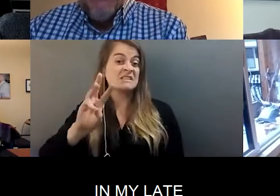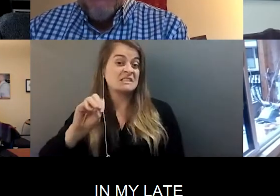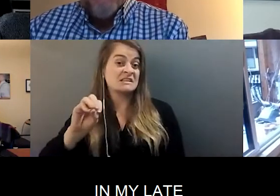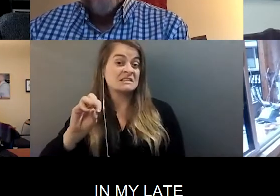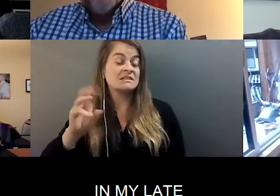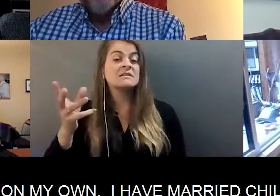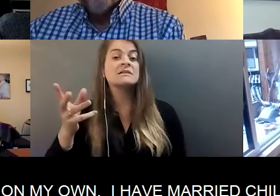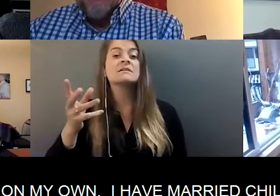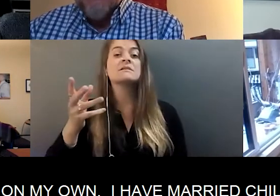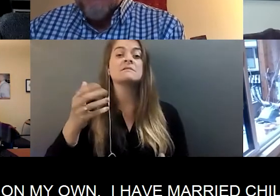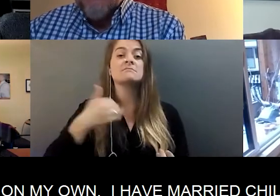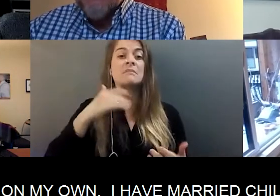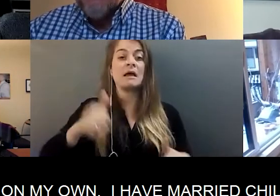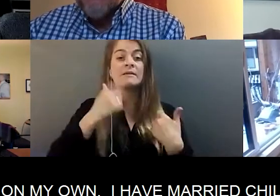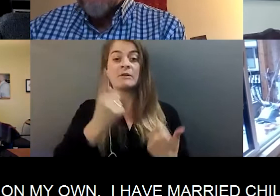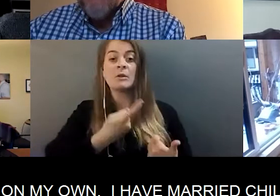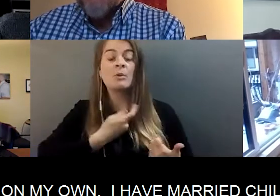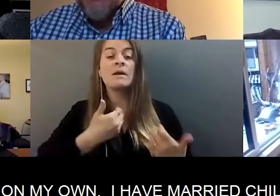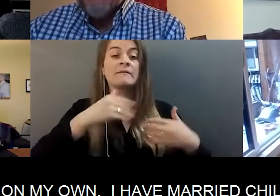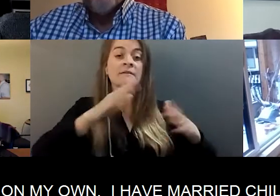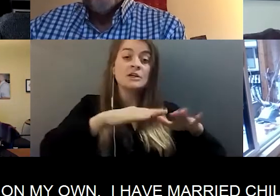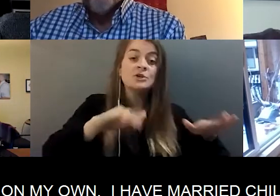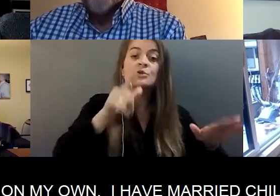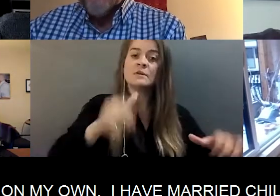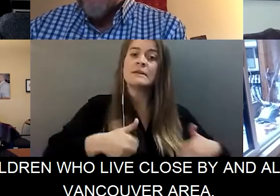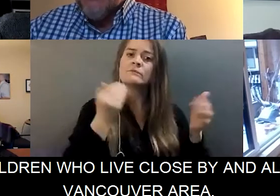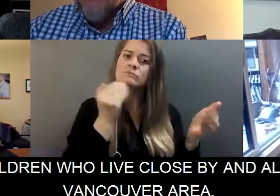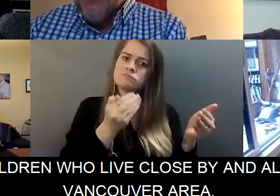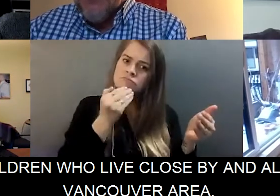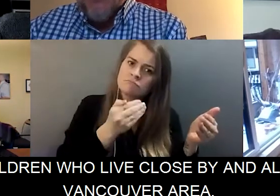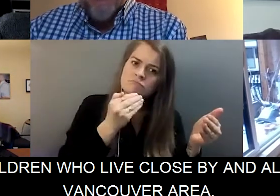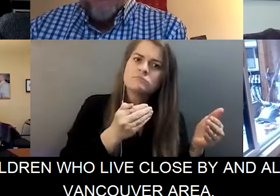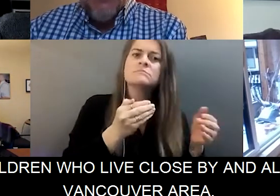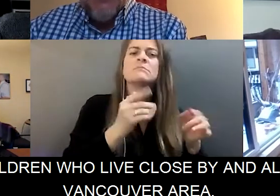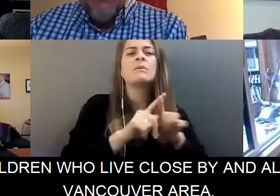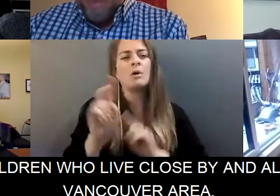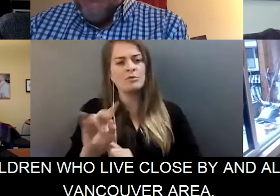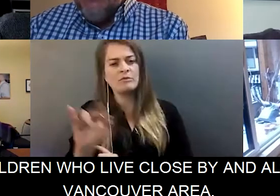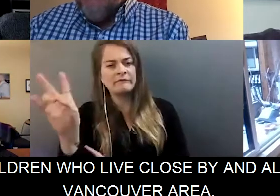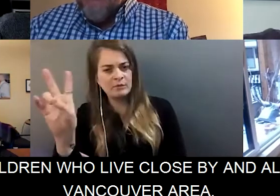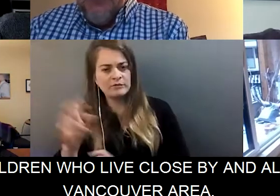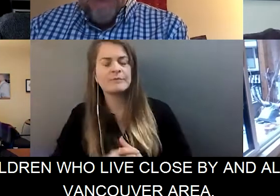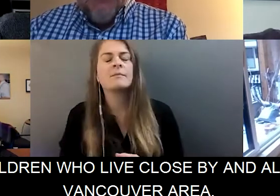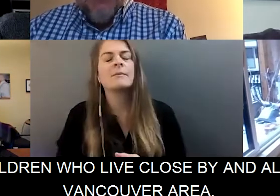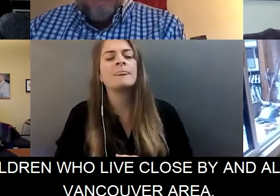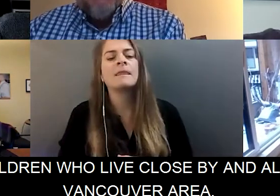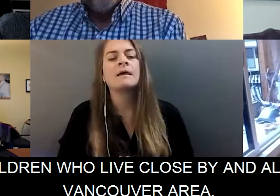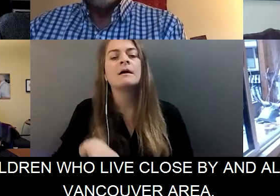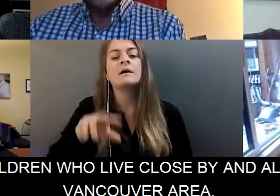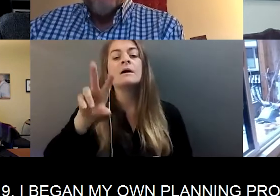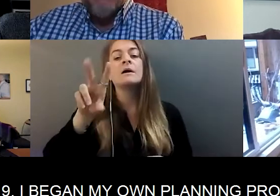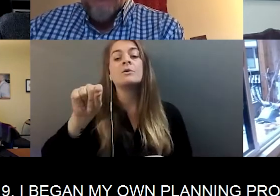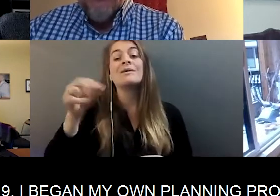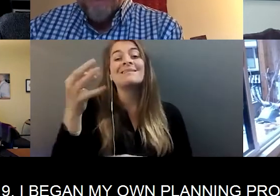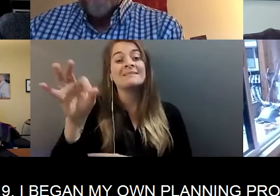I have married children and grandchildren who live close by and also in the Vancouver area. In 2019,